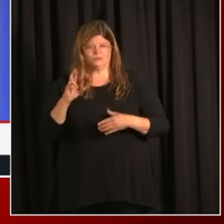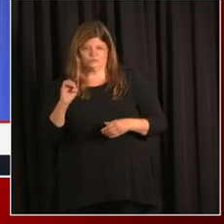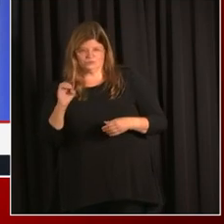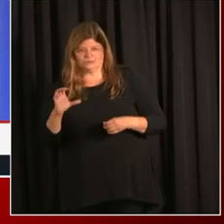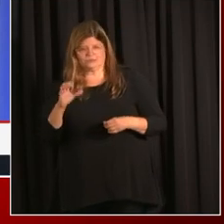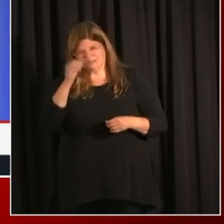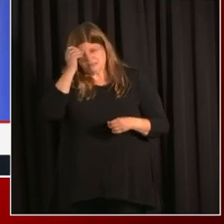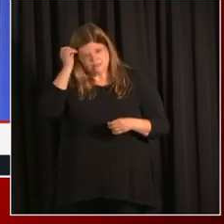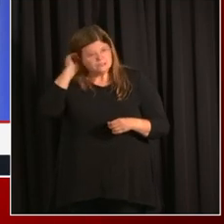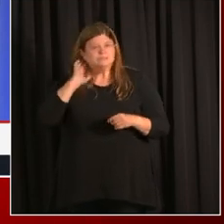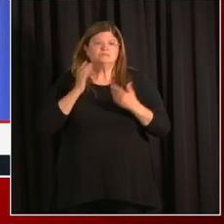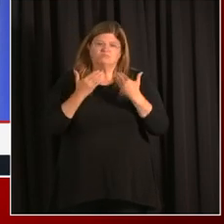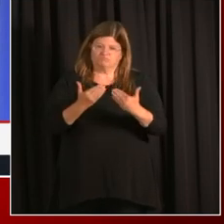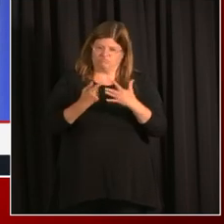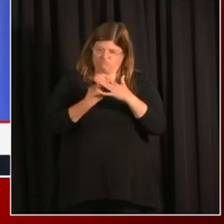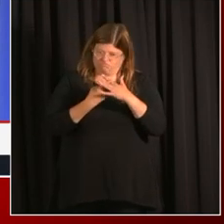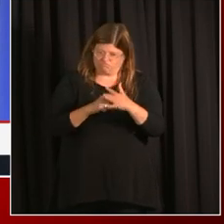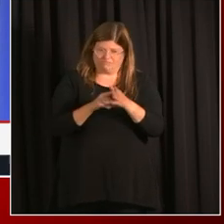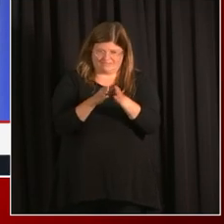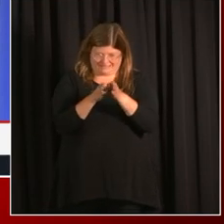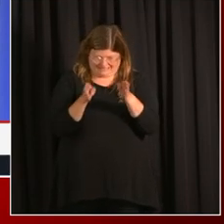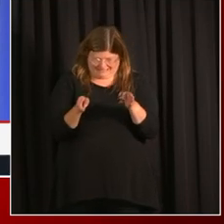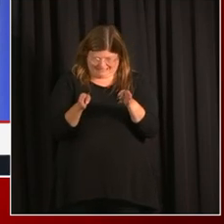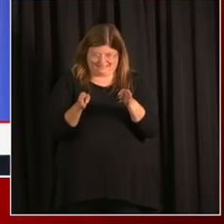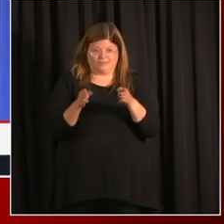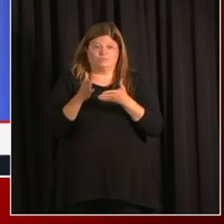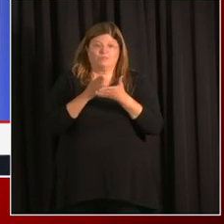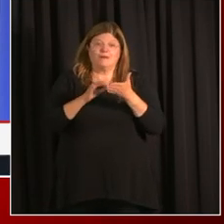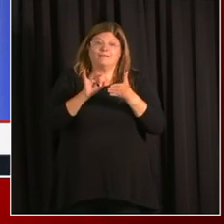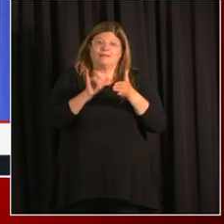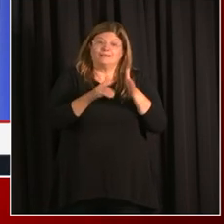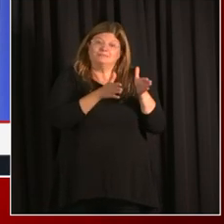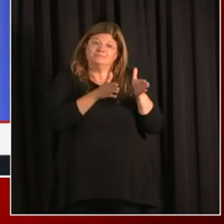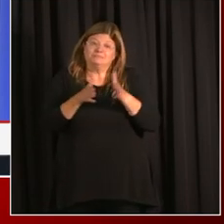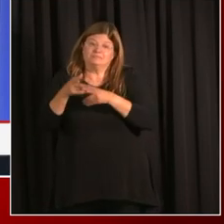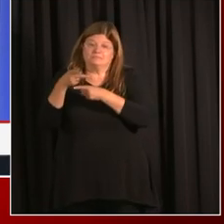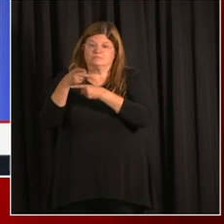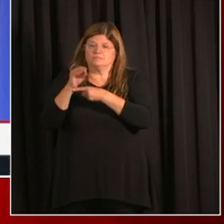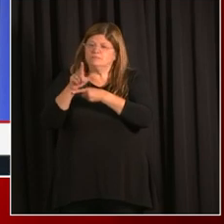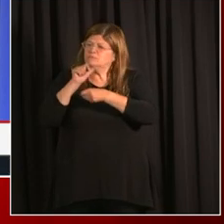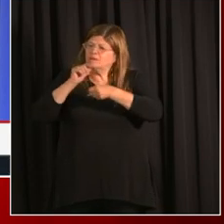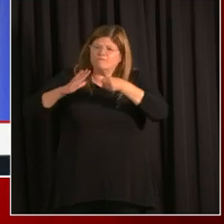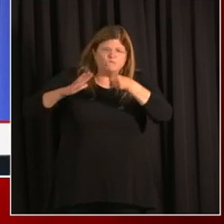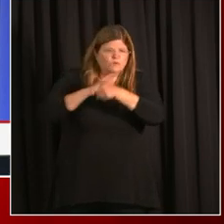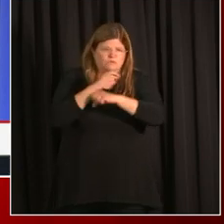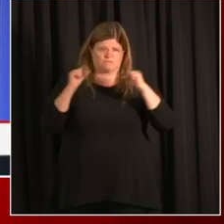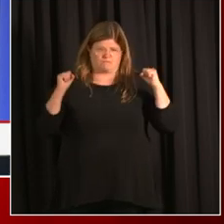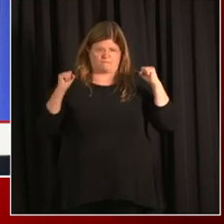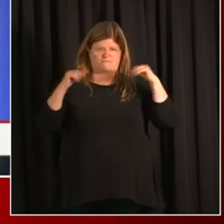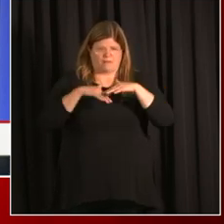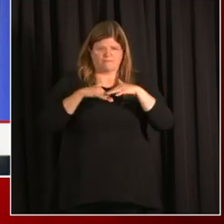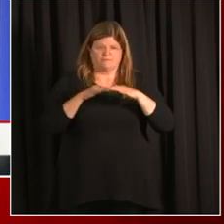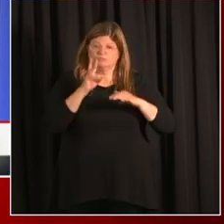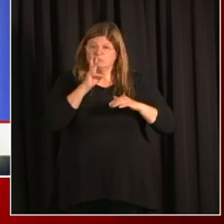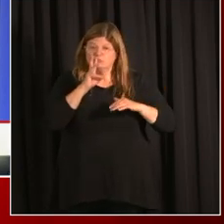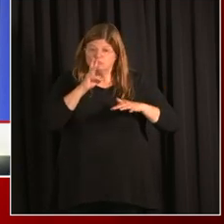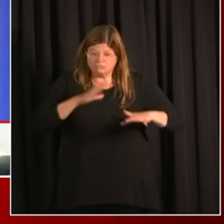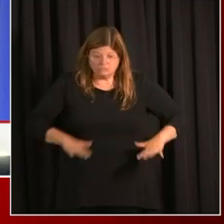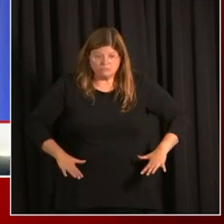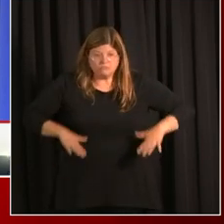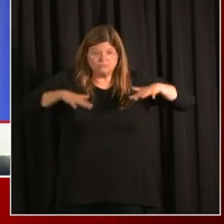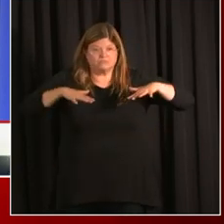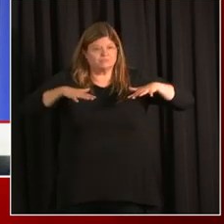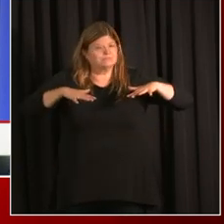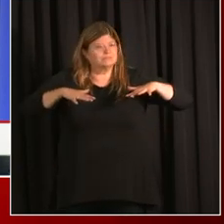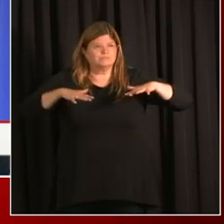kick off pool season. As part of that preparation, the pools are filled with water. They are